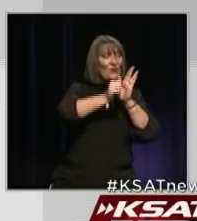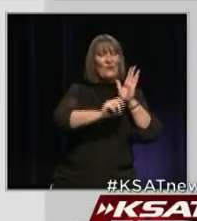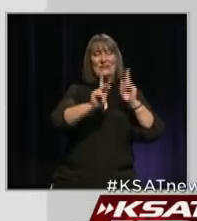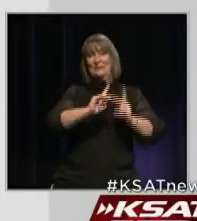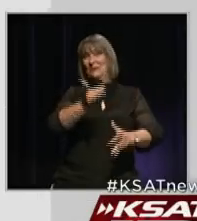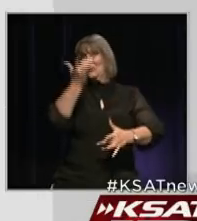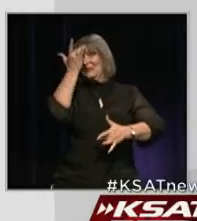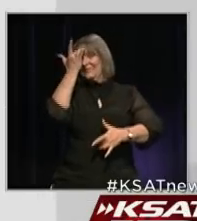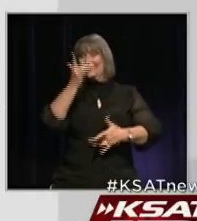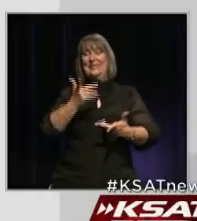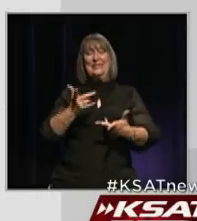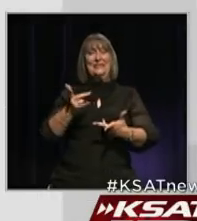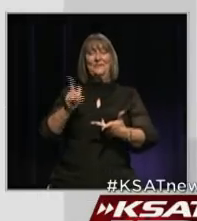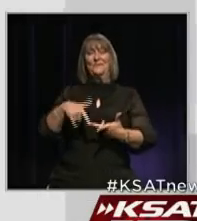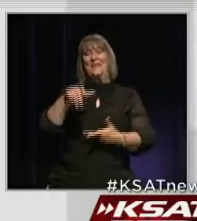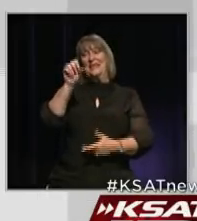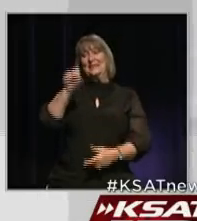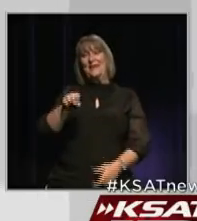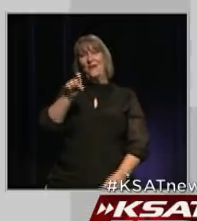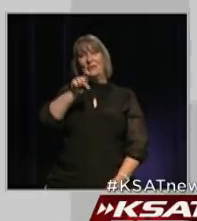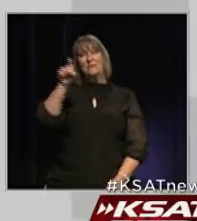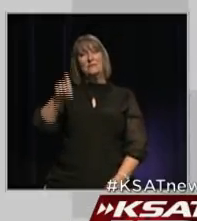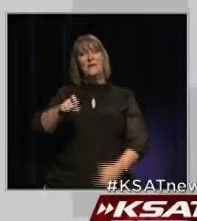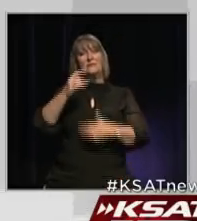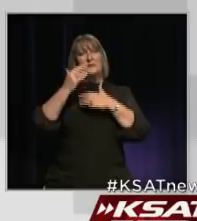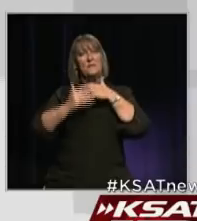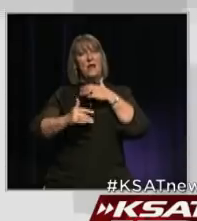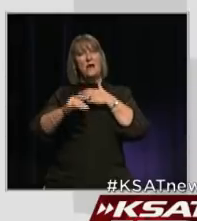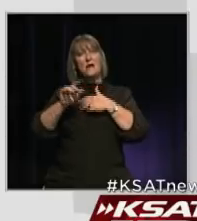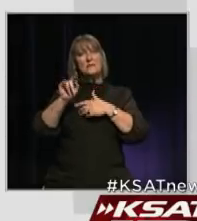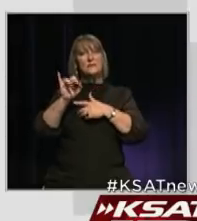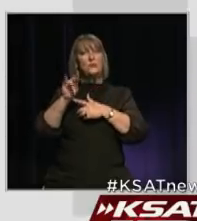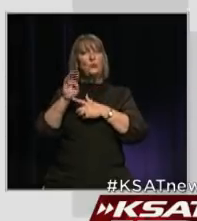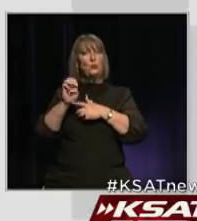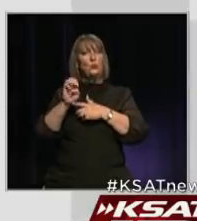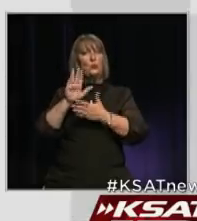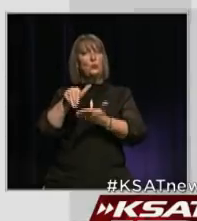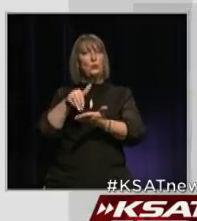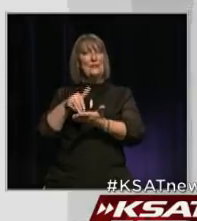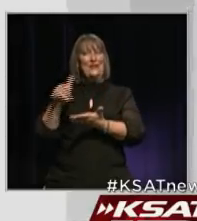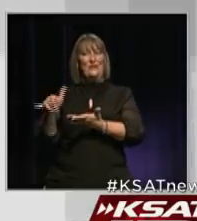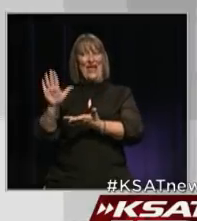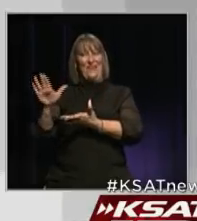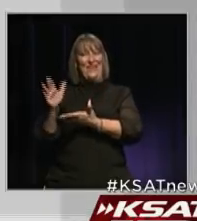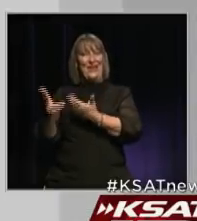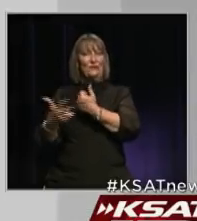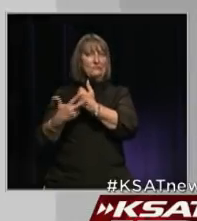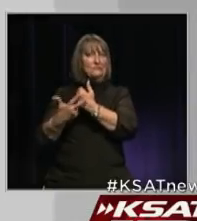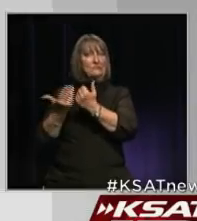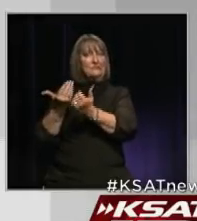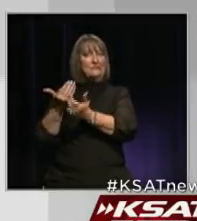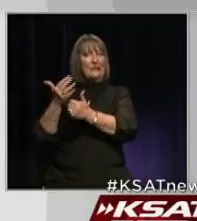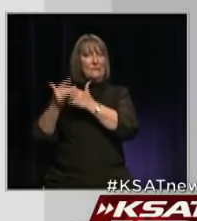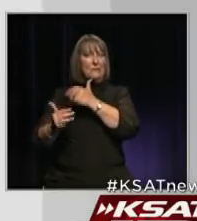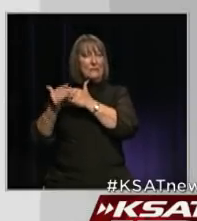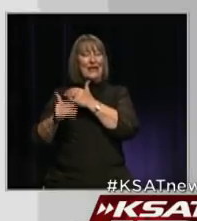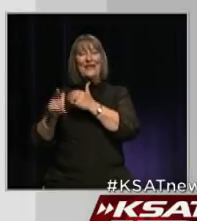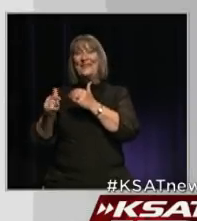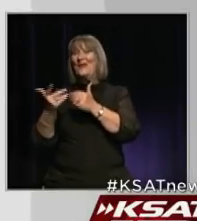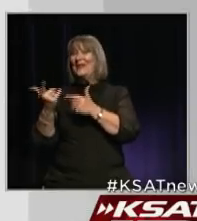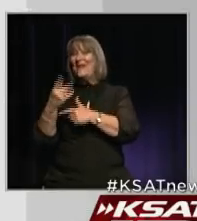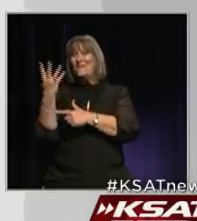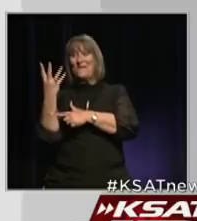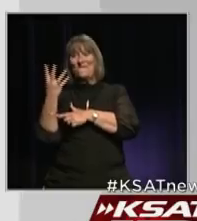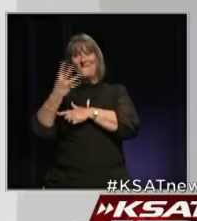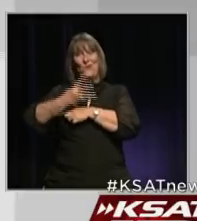blood supplies. And the South Texas Blood and Tissue Center reports that the inventory is now below adequate with less than a four-day supply on